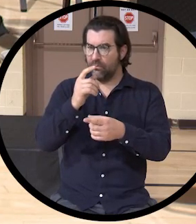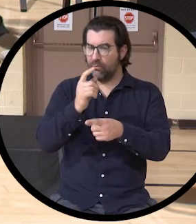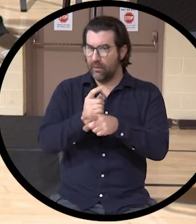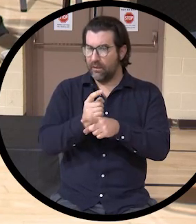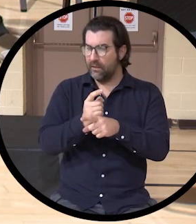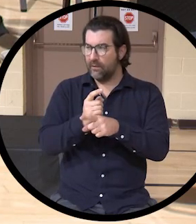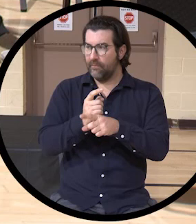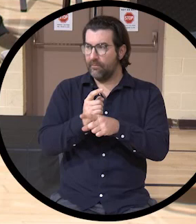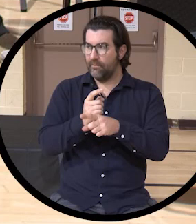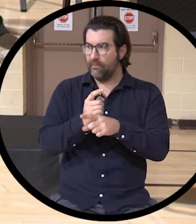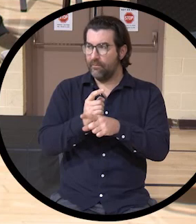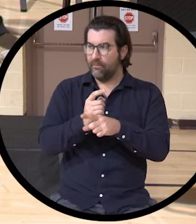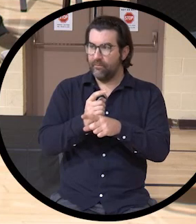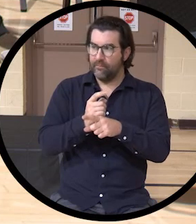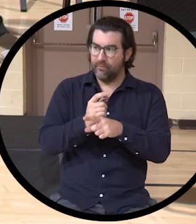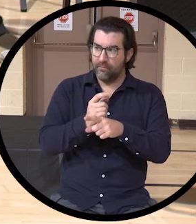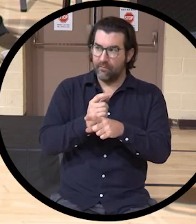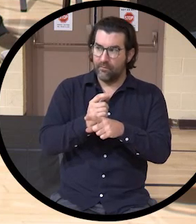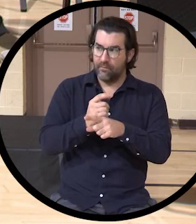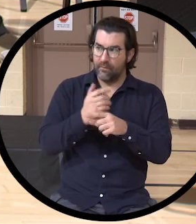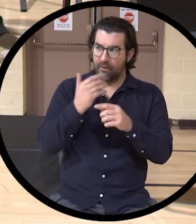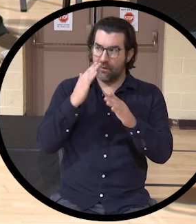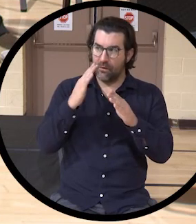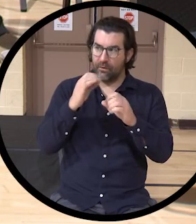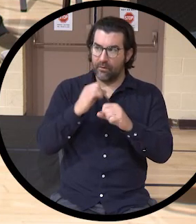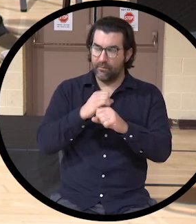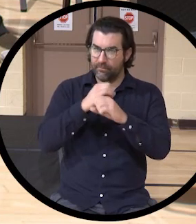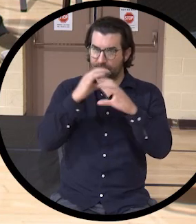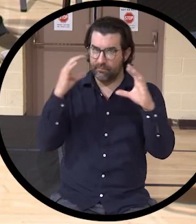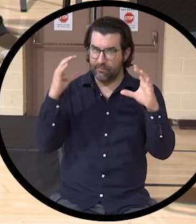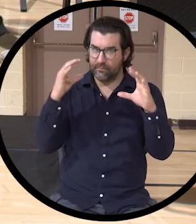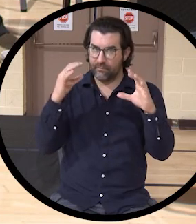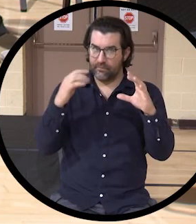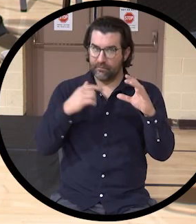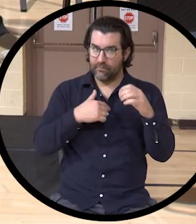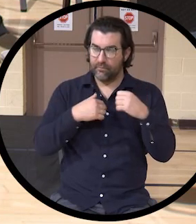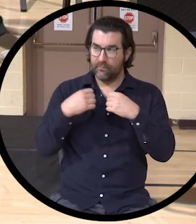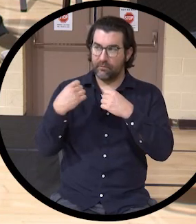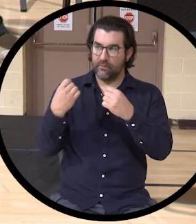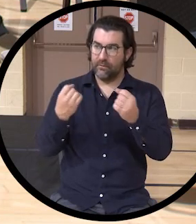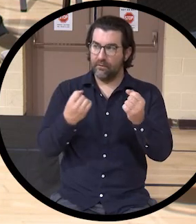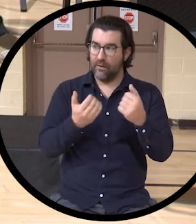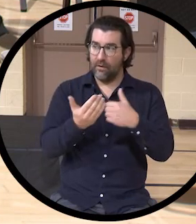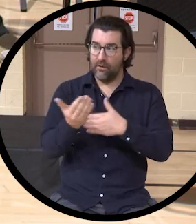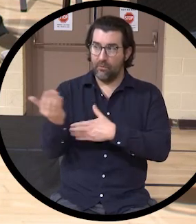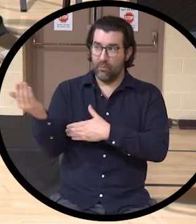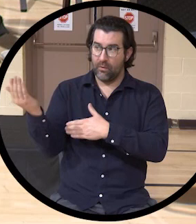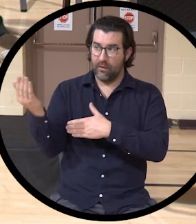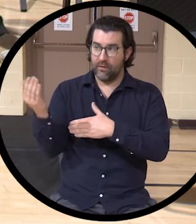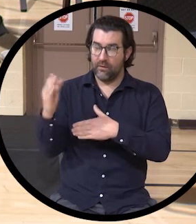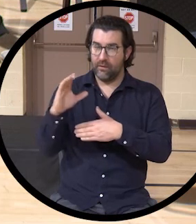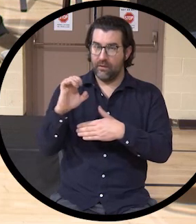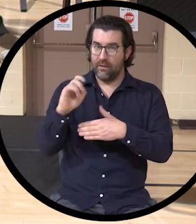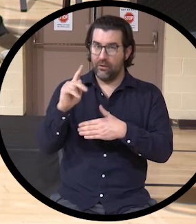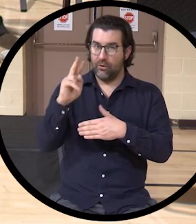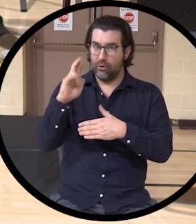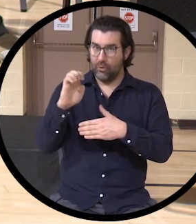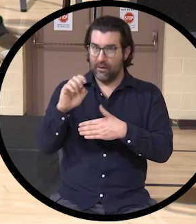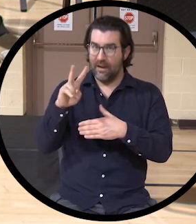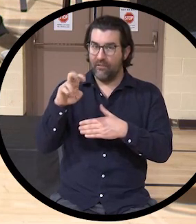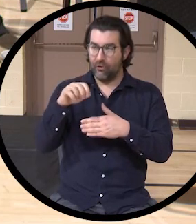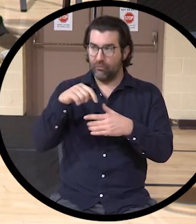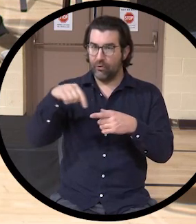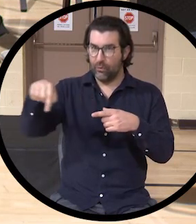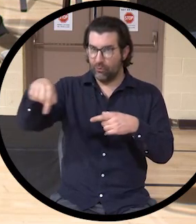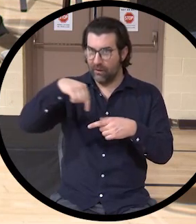I don't quite know how to envision it, although I drive elsewhere every morning to work. I drive Stanton Avenue, so I see some of the